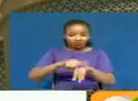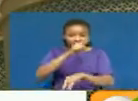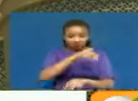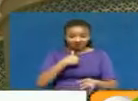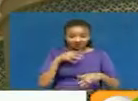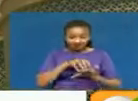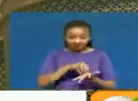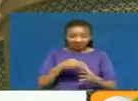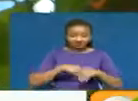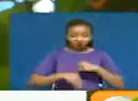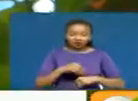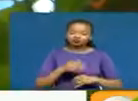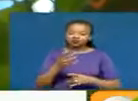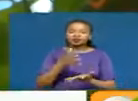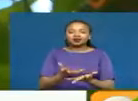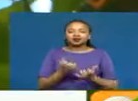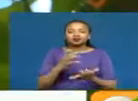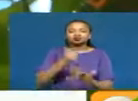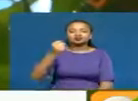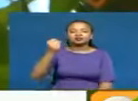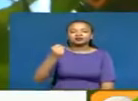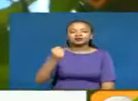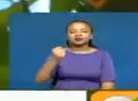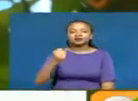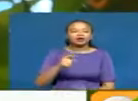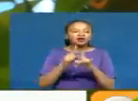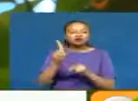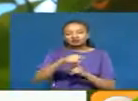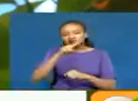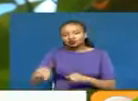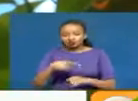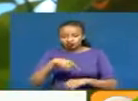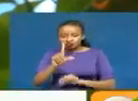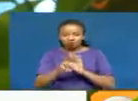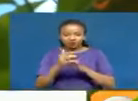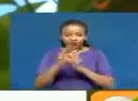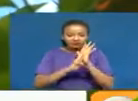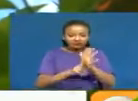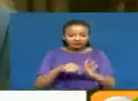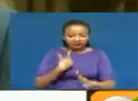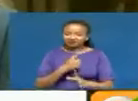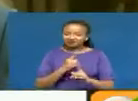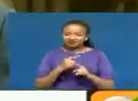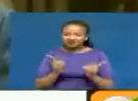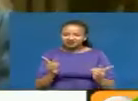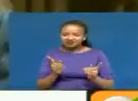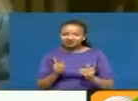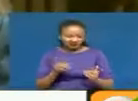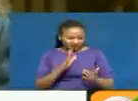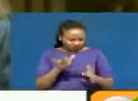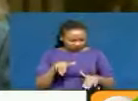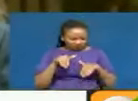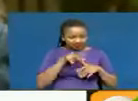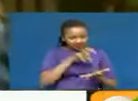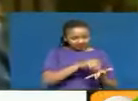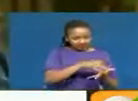constituency level, Wandayi claimed it is a lesser evil to go unrepresented until the MP's case is concluded. The constituents could have